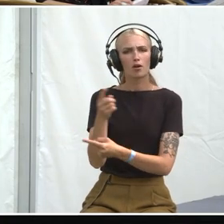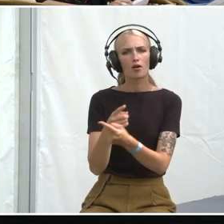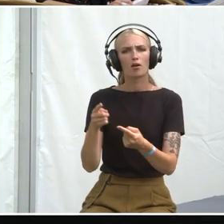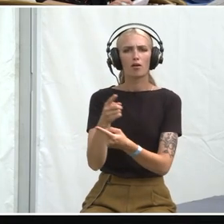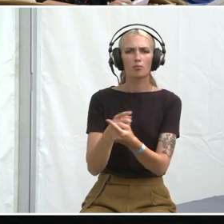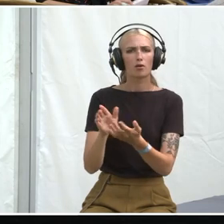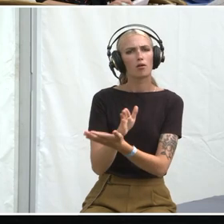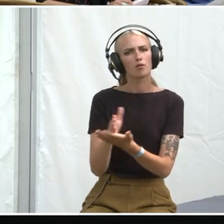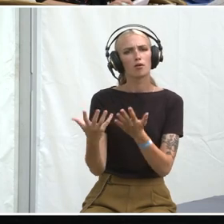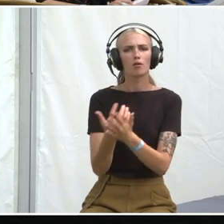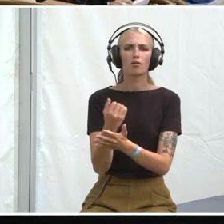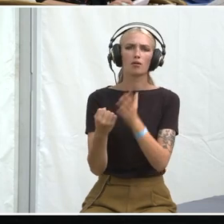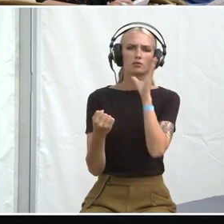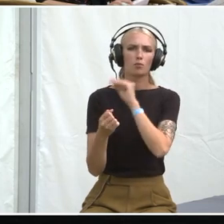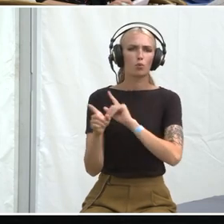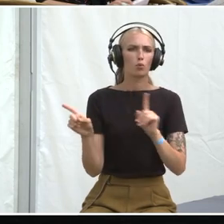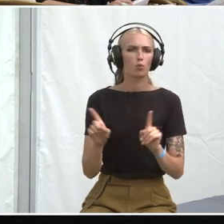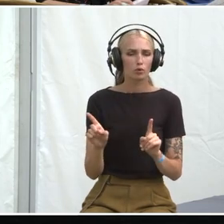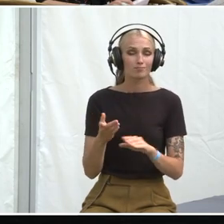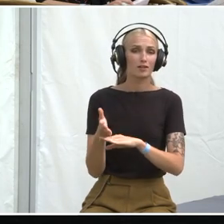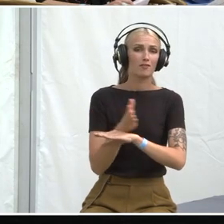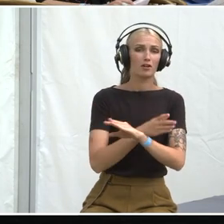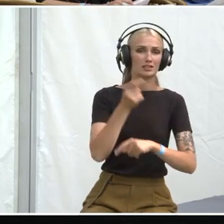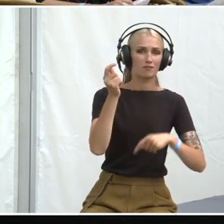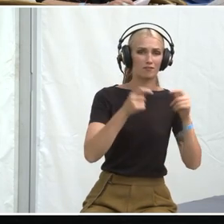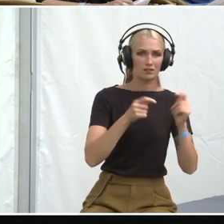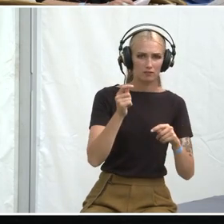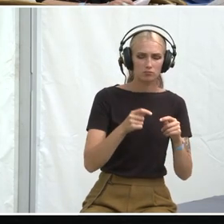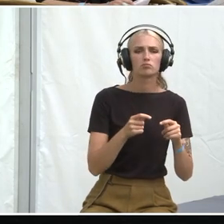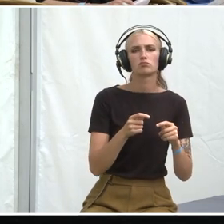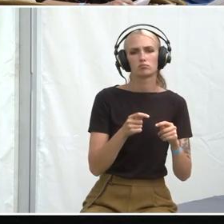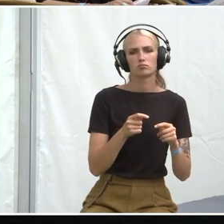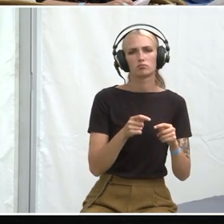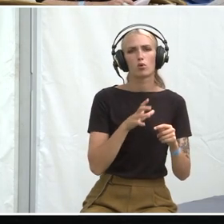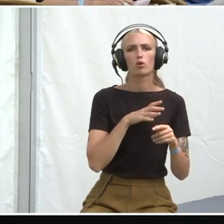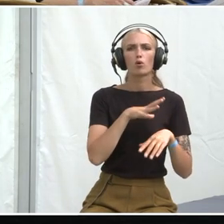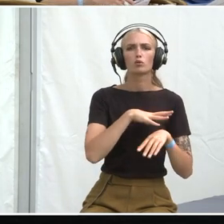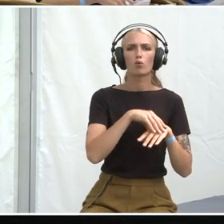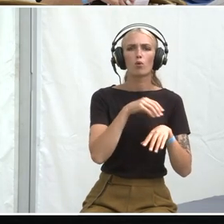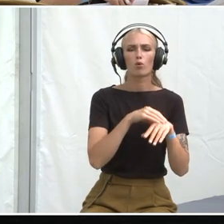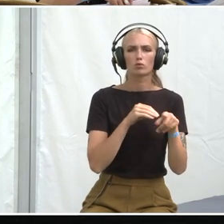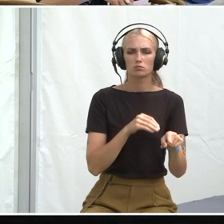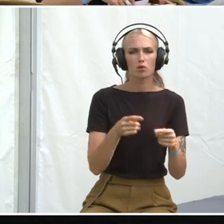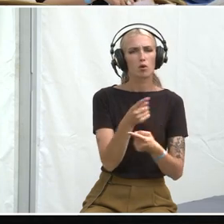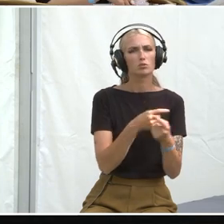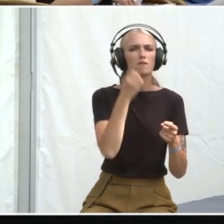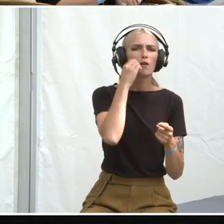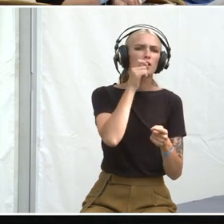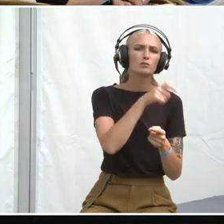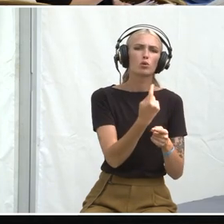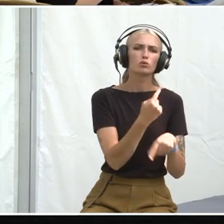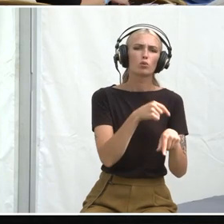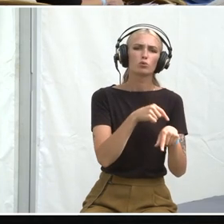the previous three democracy festivals, we debated loneliness among the elderly. That was in Sweden. We debated the interplay